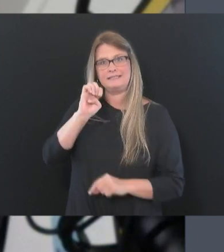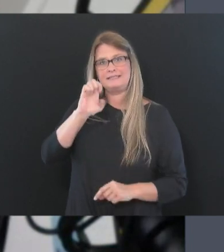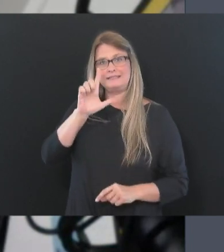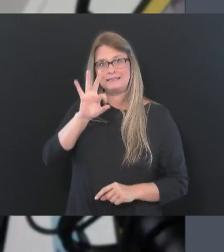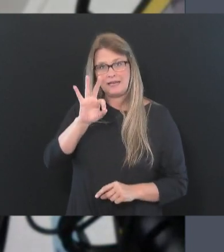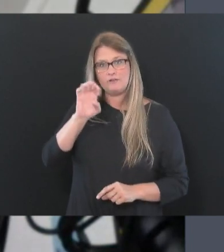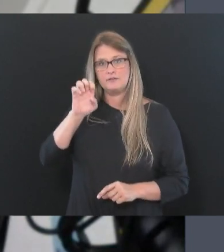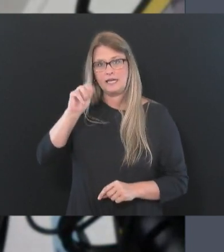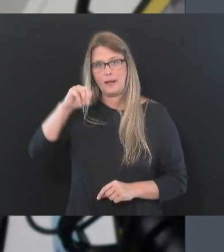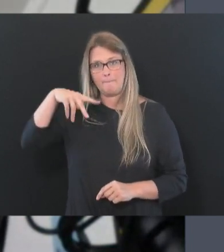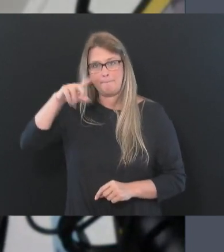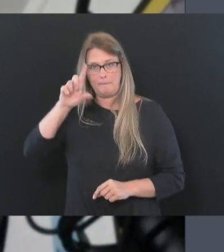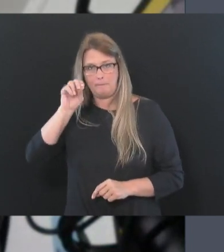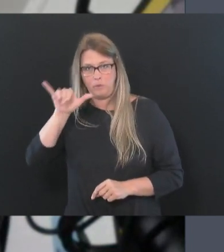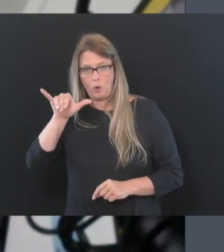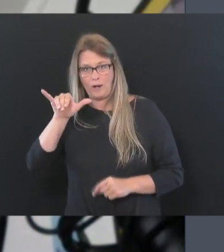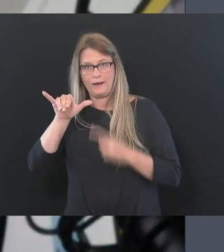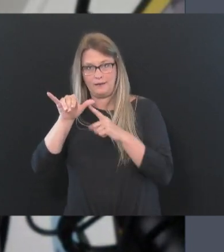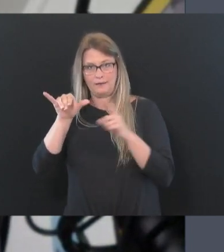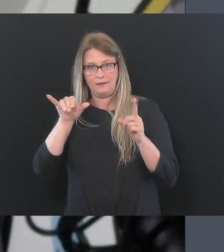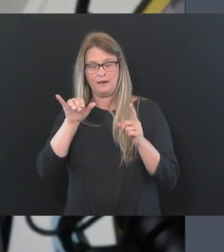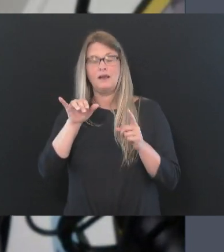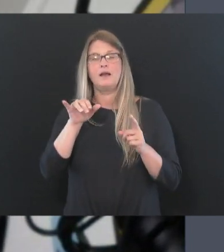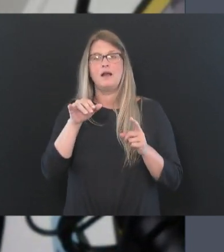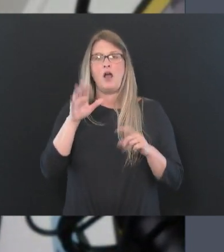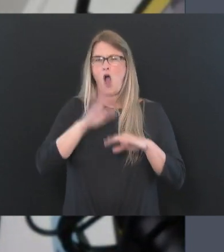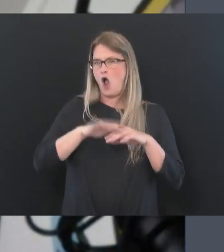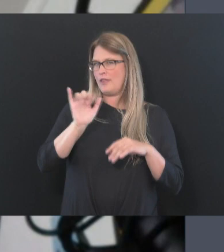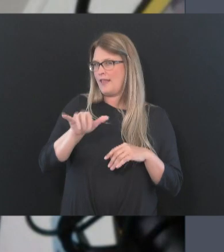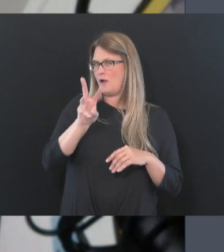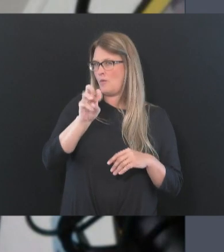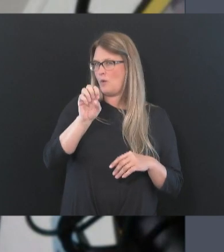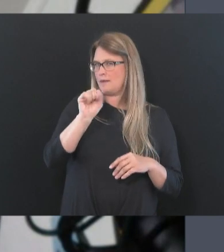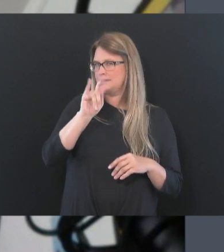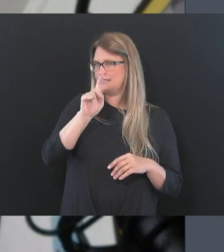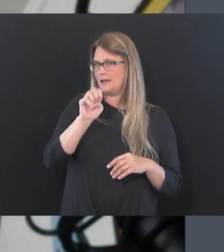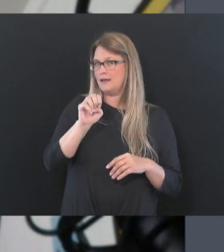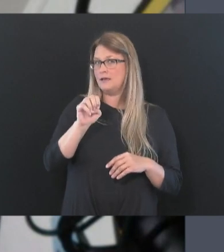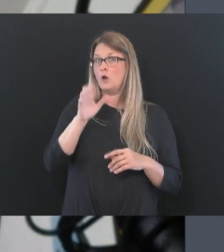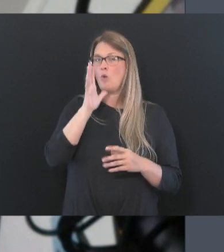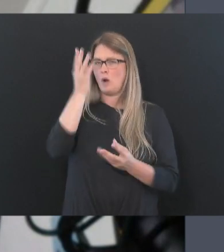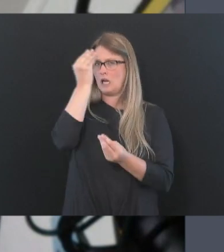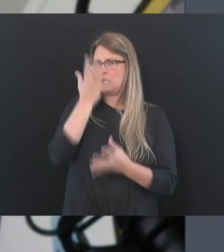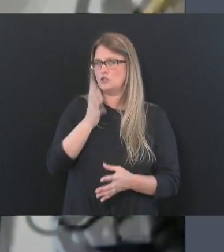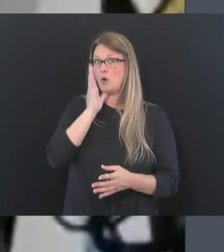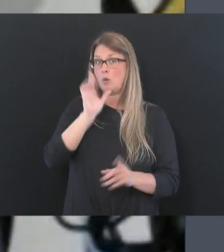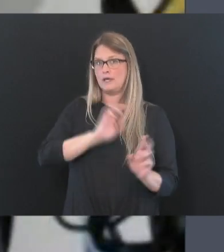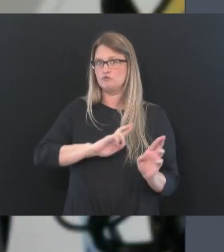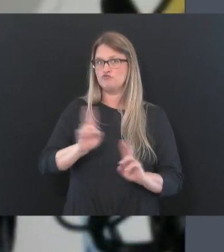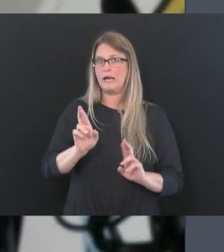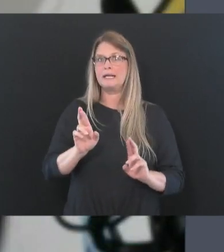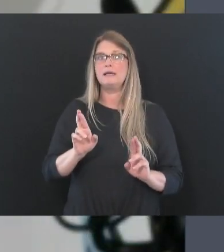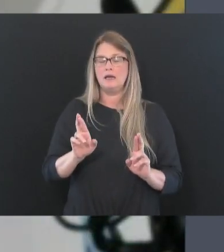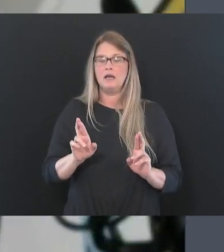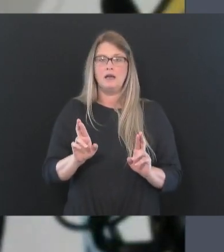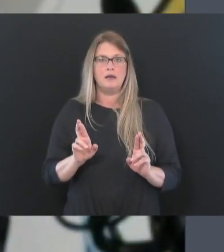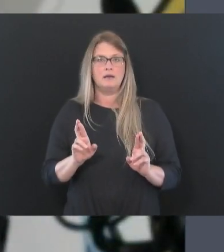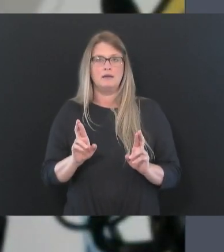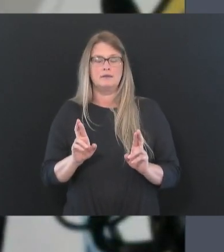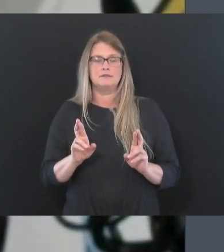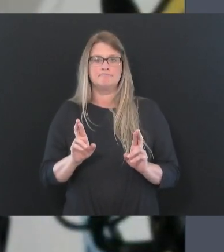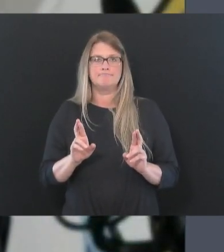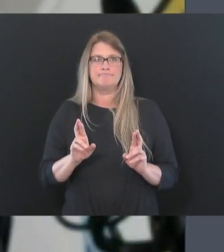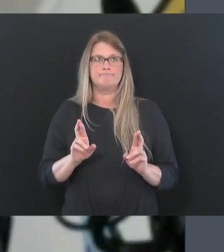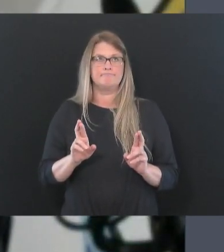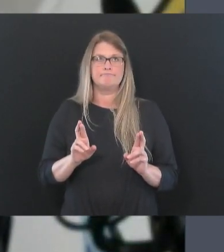that the Workforce website basically kind of has will let you know when it's ready type of web page,